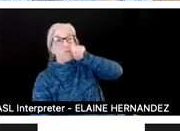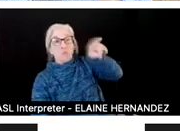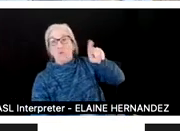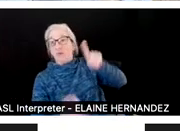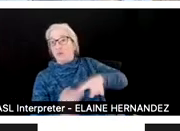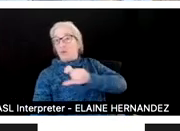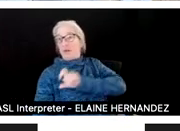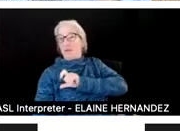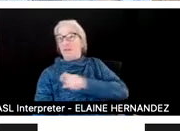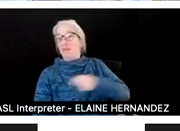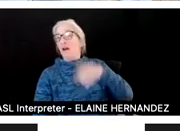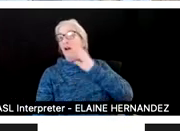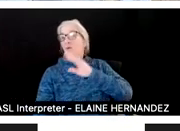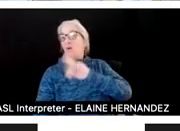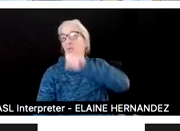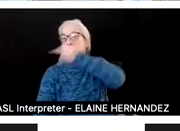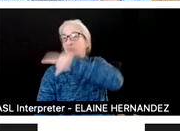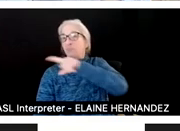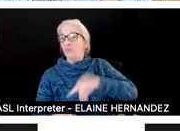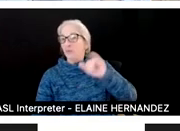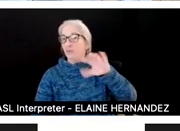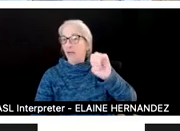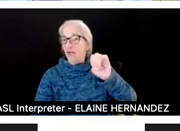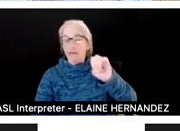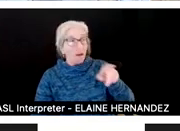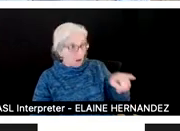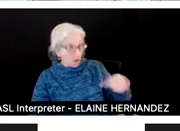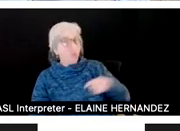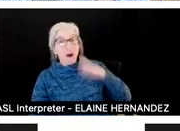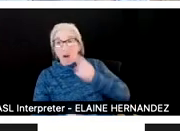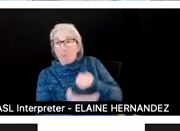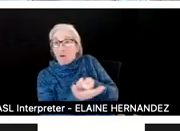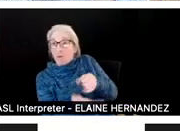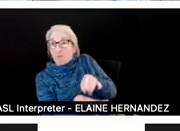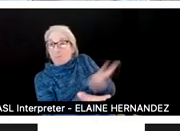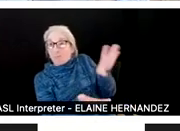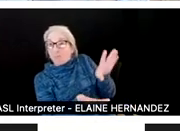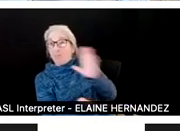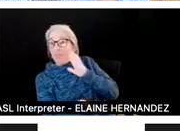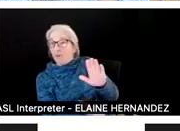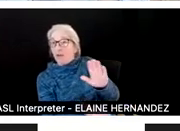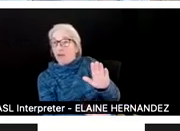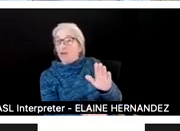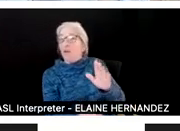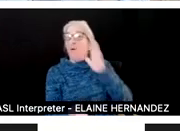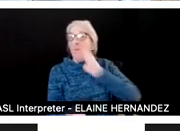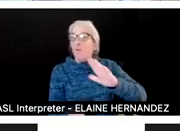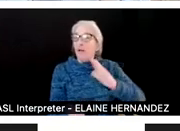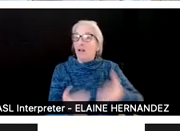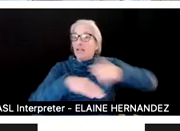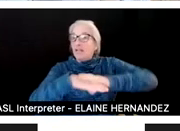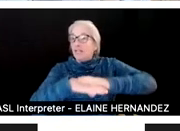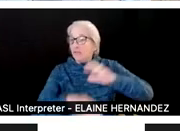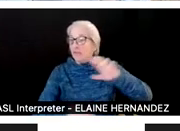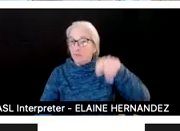ICE, threatening to evict a person, increasing their rent, decreasing